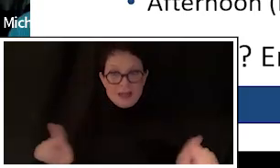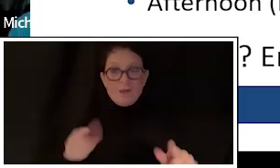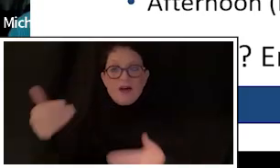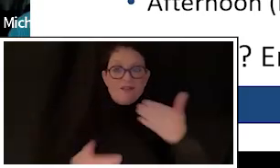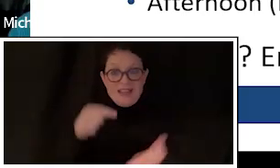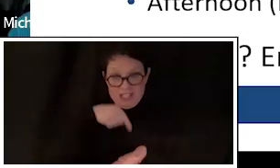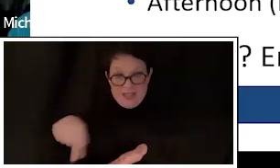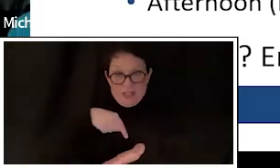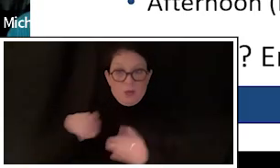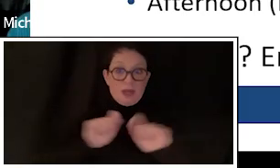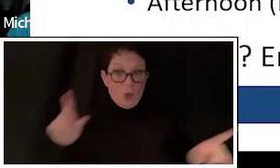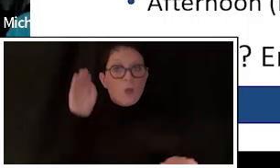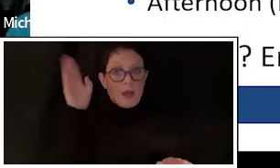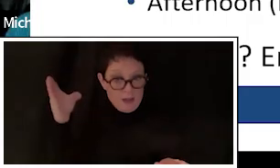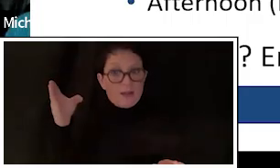invitations this week.